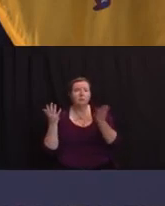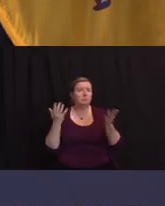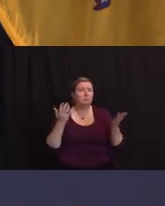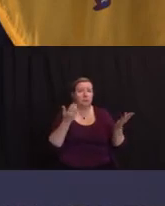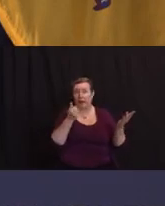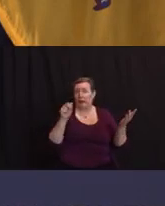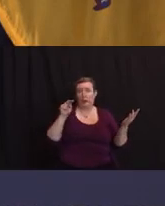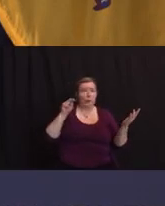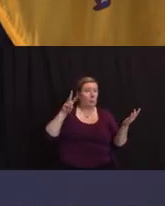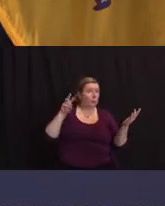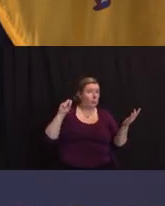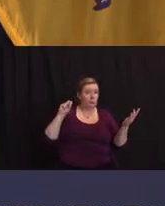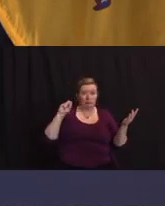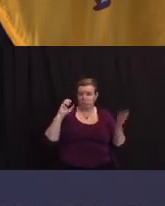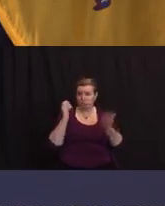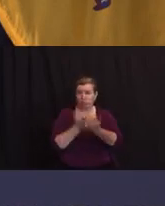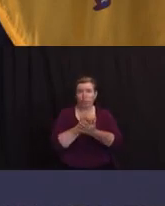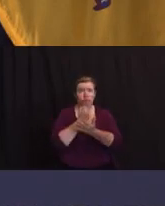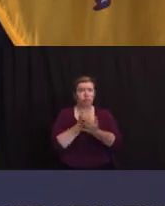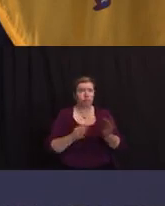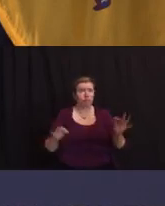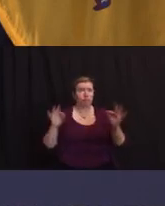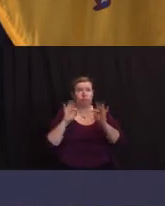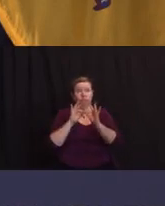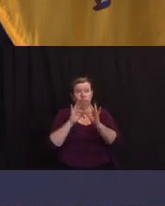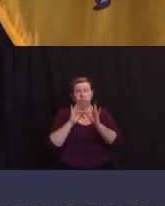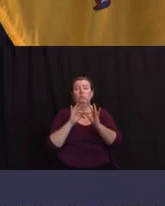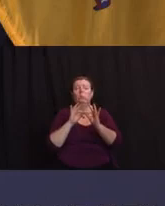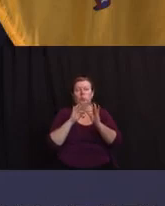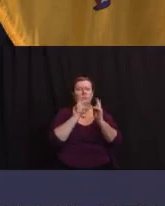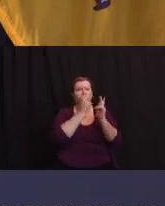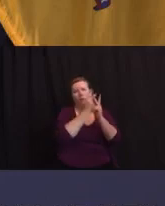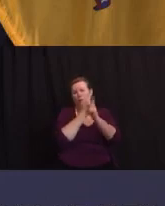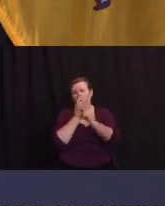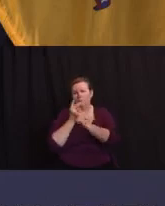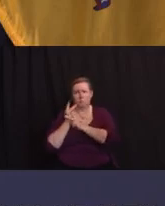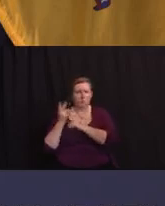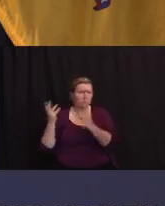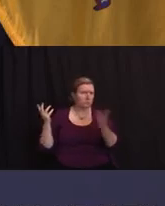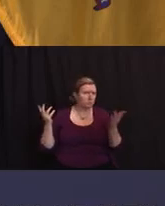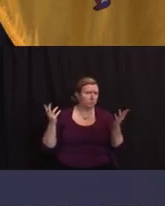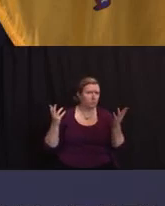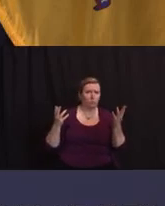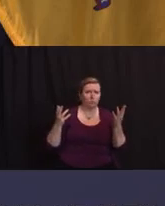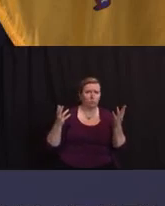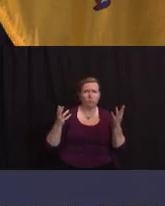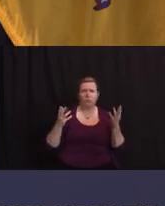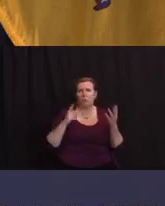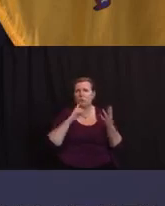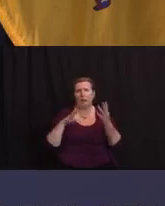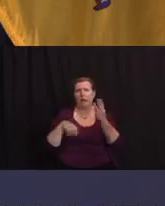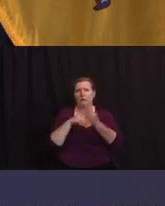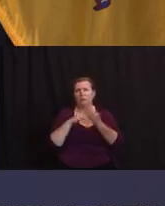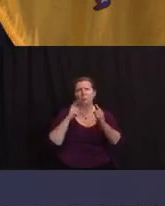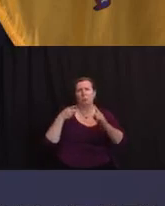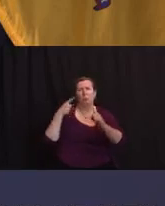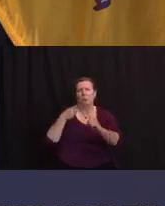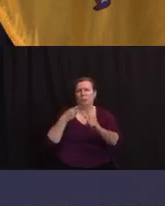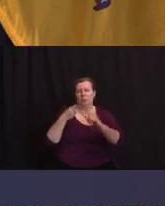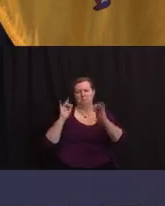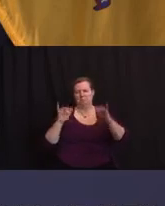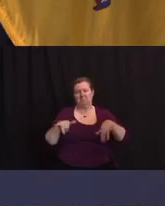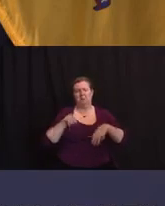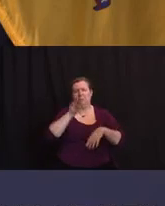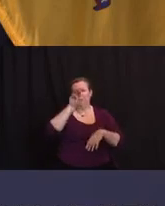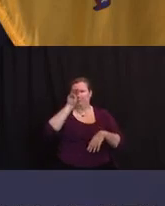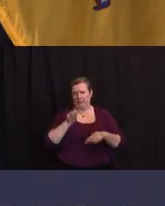to report, we'll revisit that cadence, and otherwise we'll see everybody a week from today. Elise, nice to see you. Welcome. Good to see